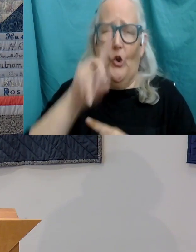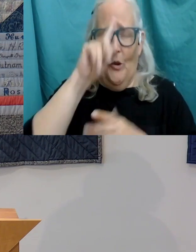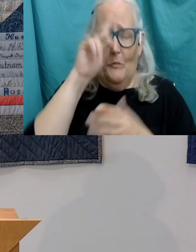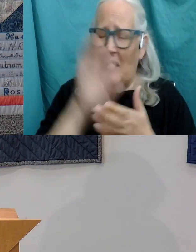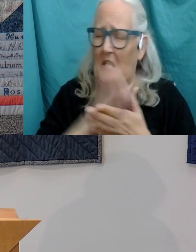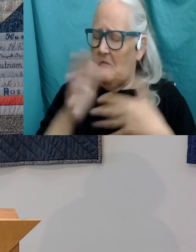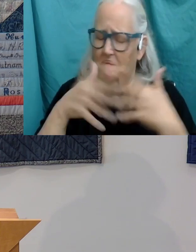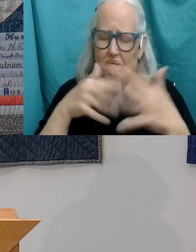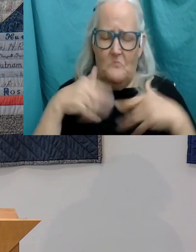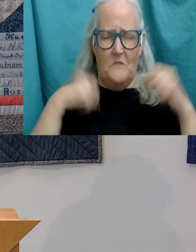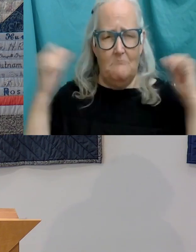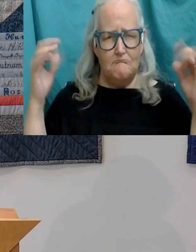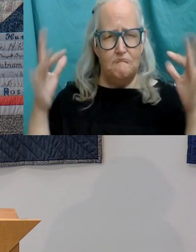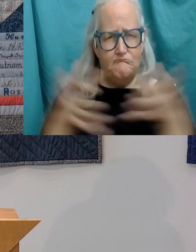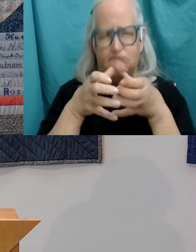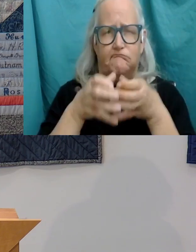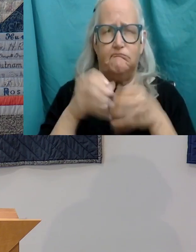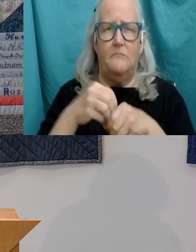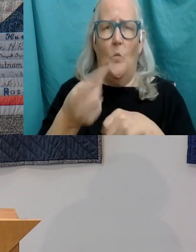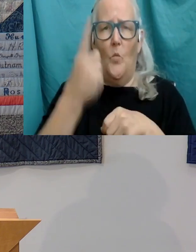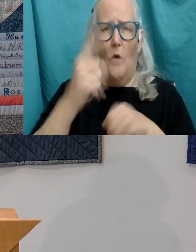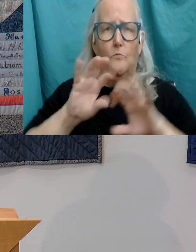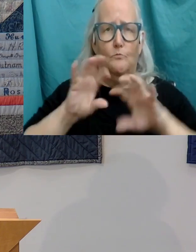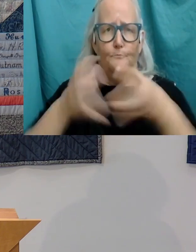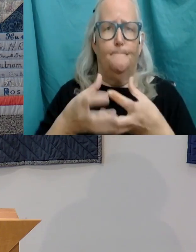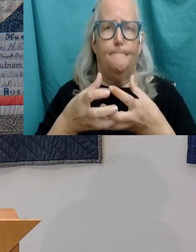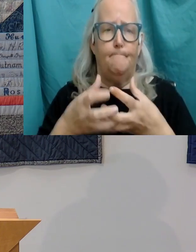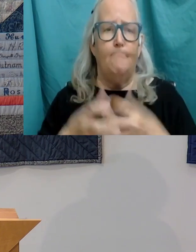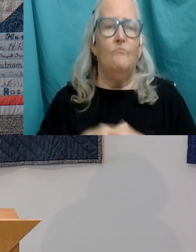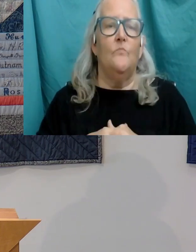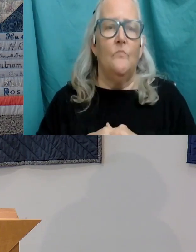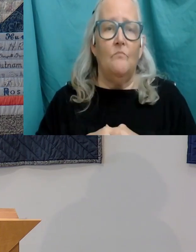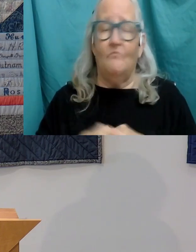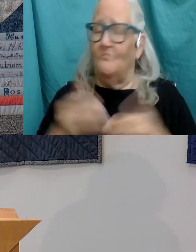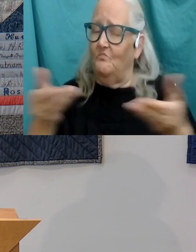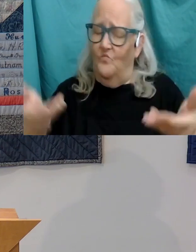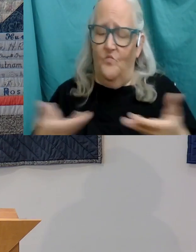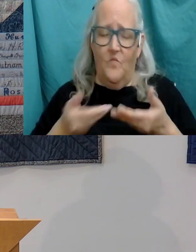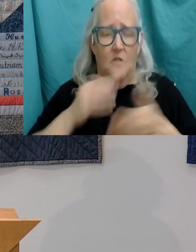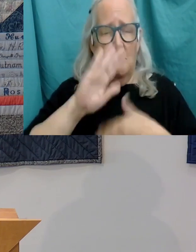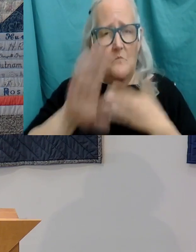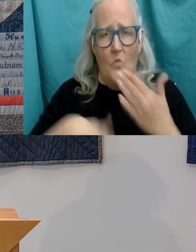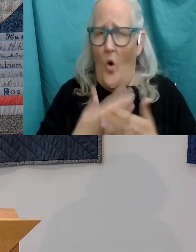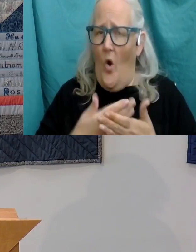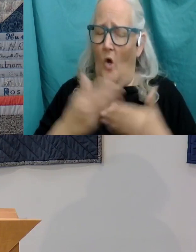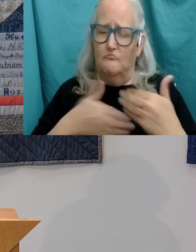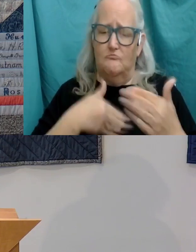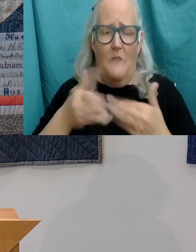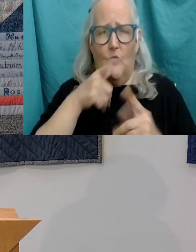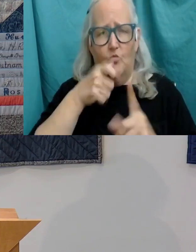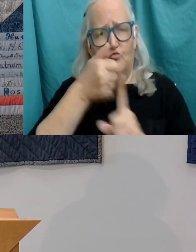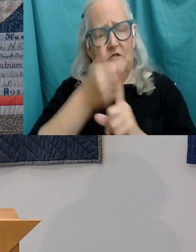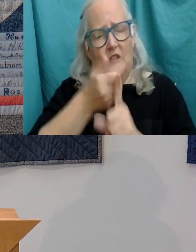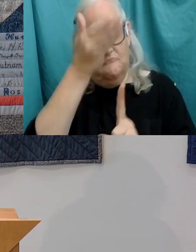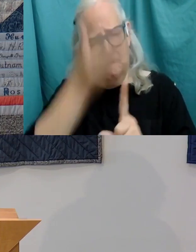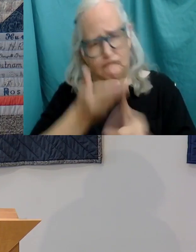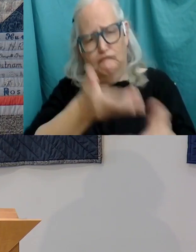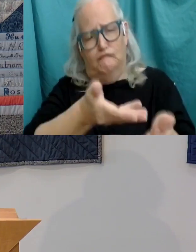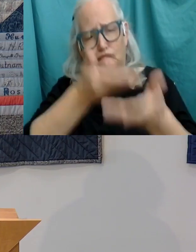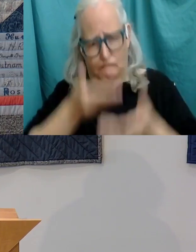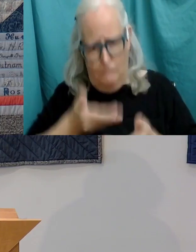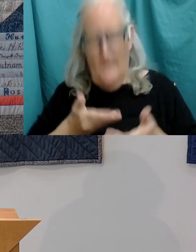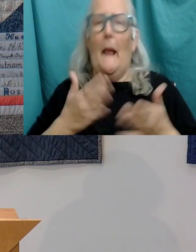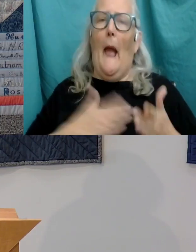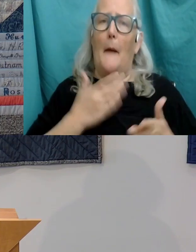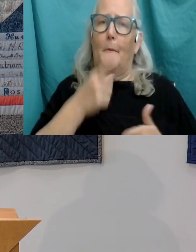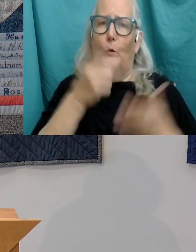congregation. We welcome everyone in the fullness of who you are, and we're glad you're here. If you're visiting with us for